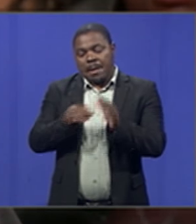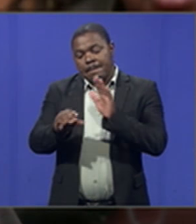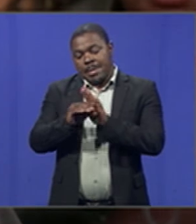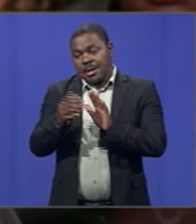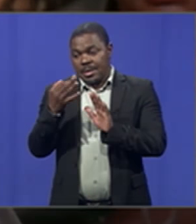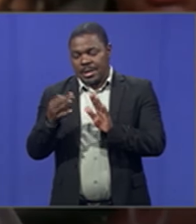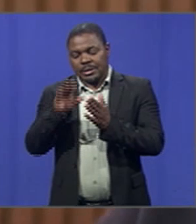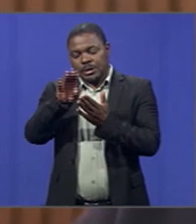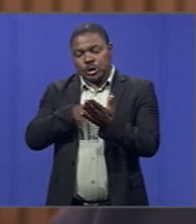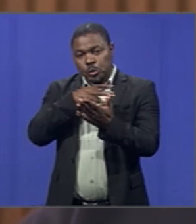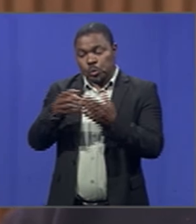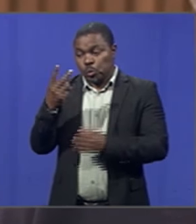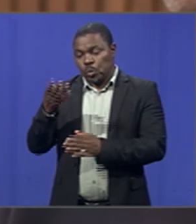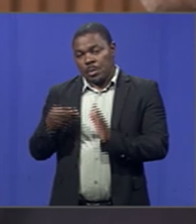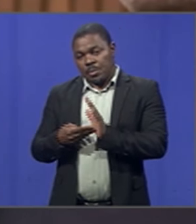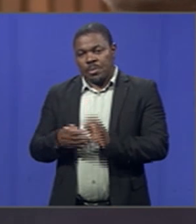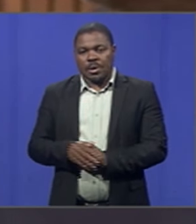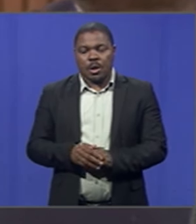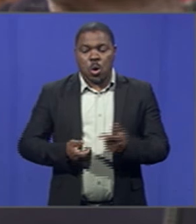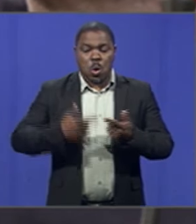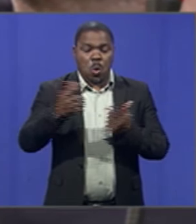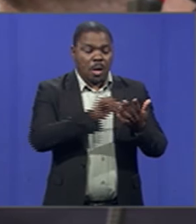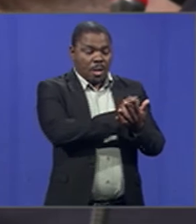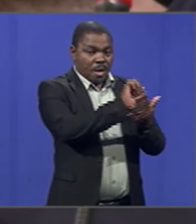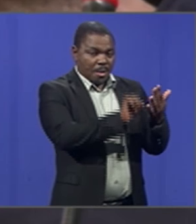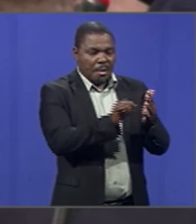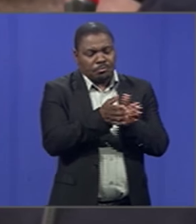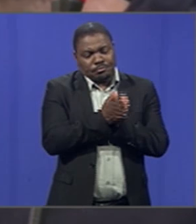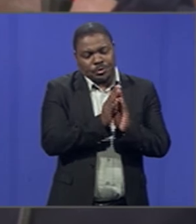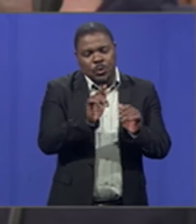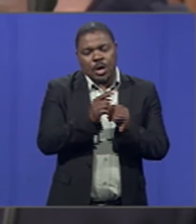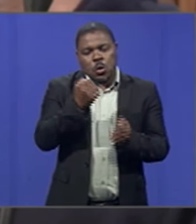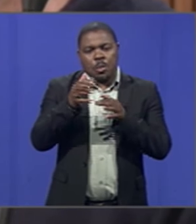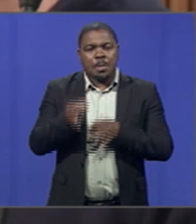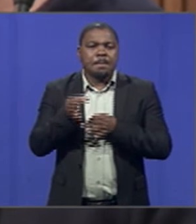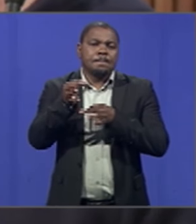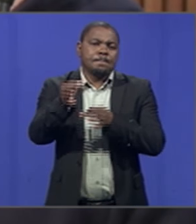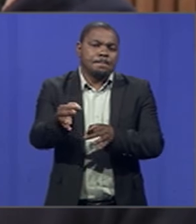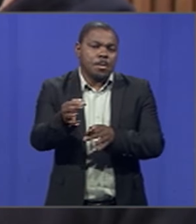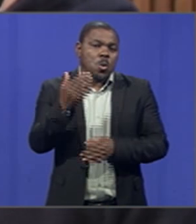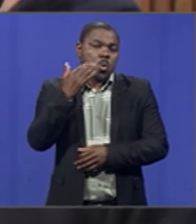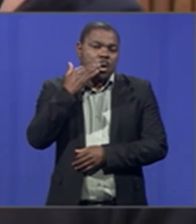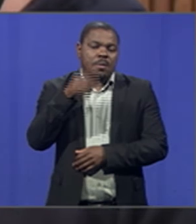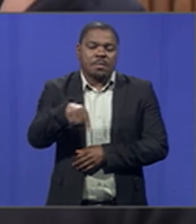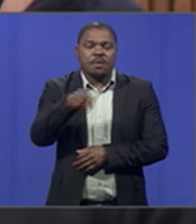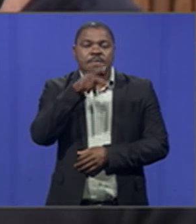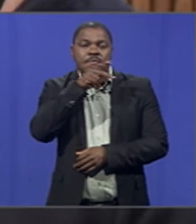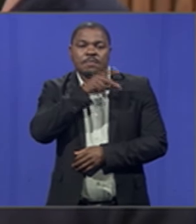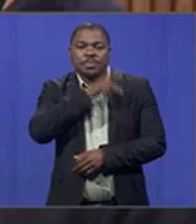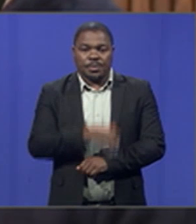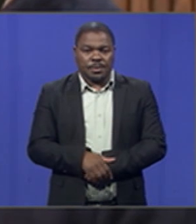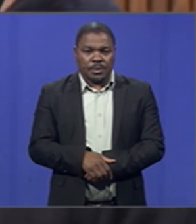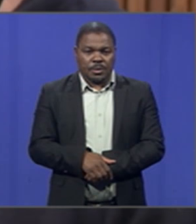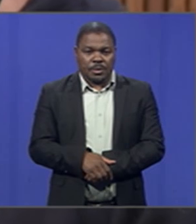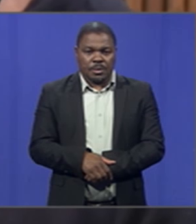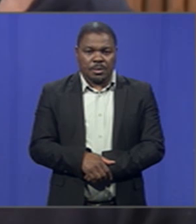of the Schedule 2. Moeledi wa babelaelwa o dirile kopo gore molato o busediwe morago go fitlhela ka la botlhano. The